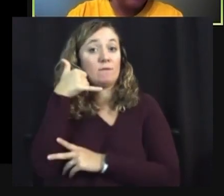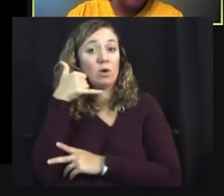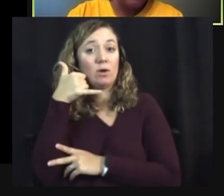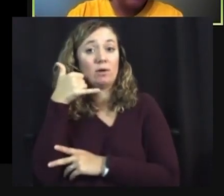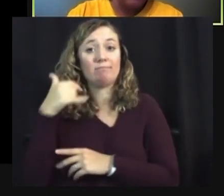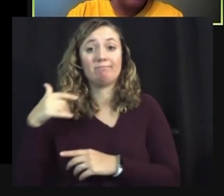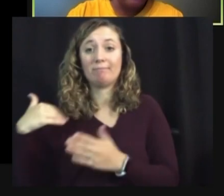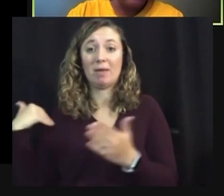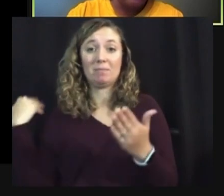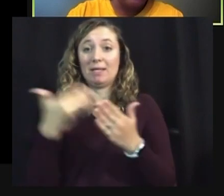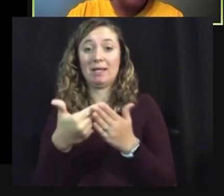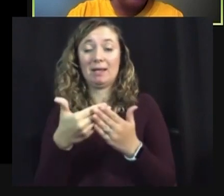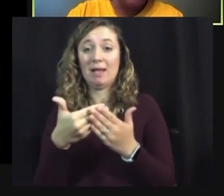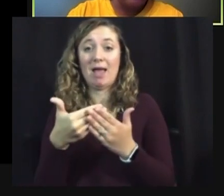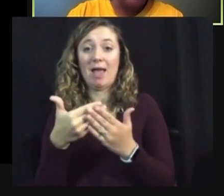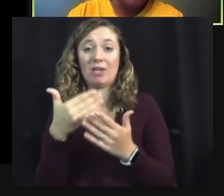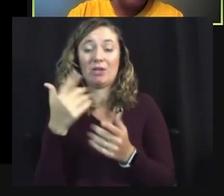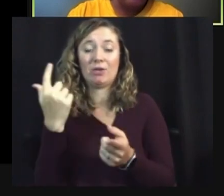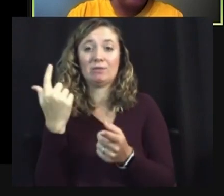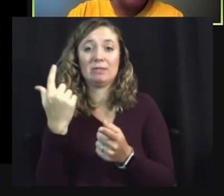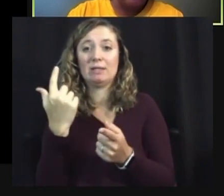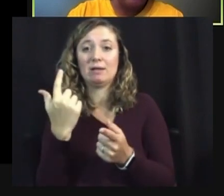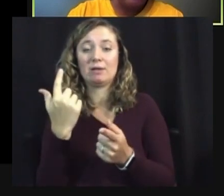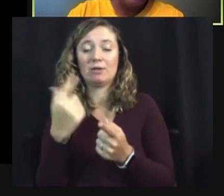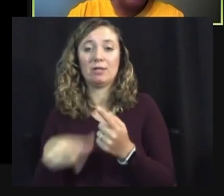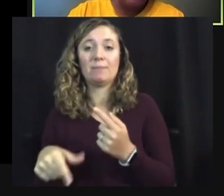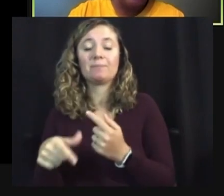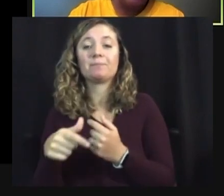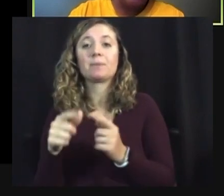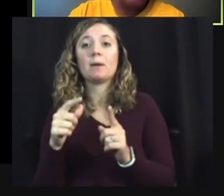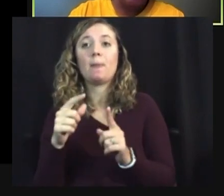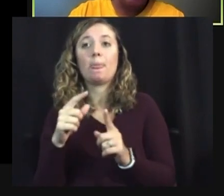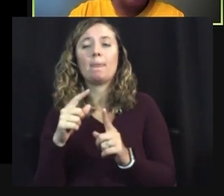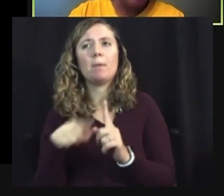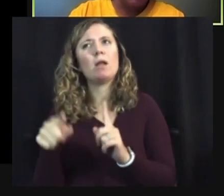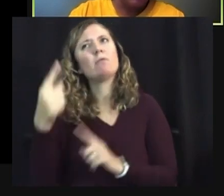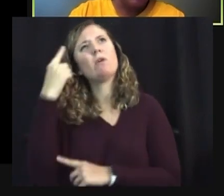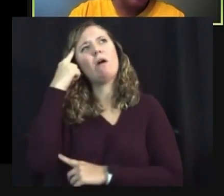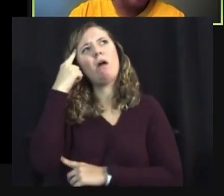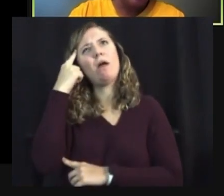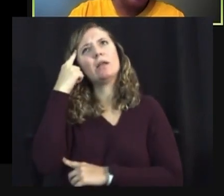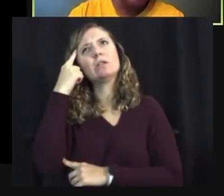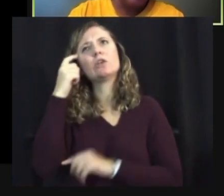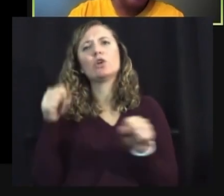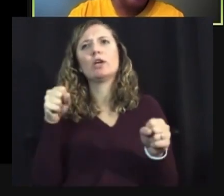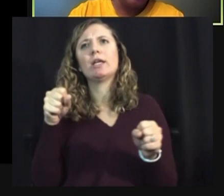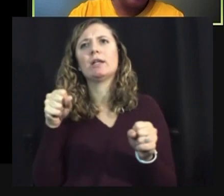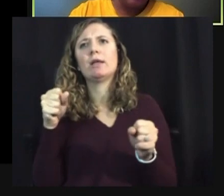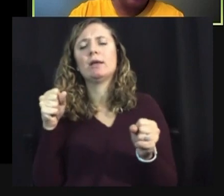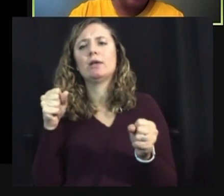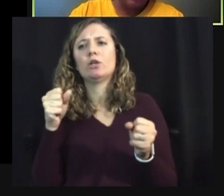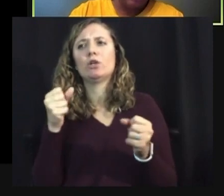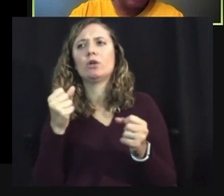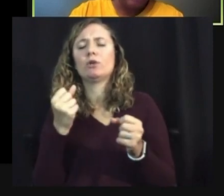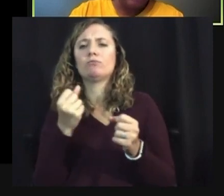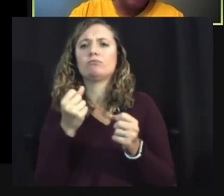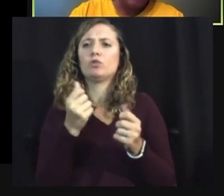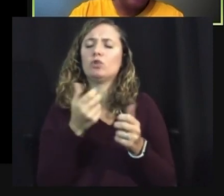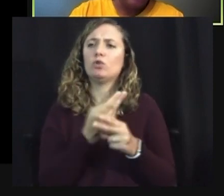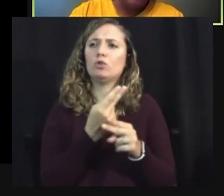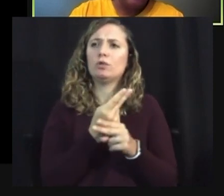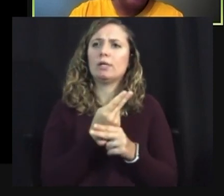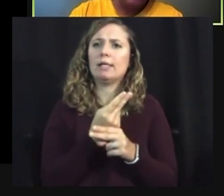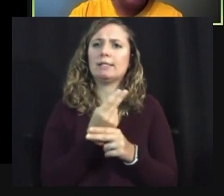didn't. But that set off a thought that I could combine writing with a speech generating app, and